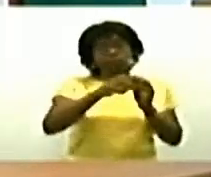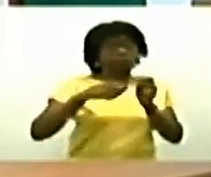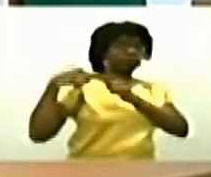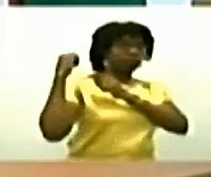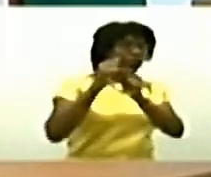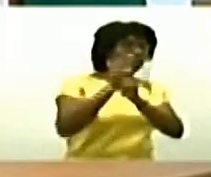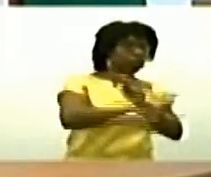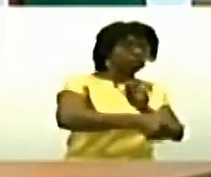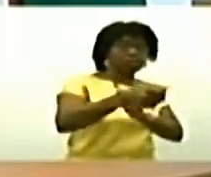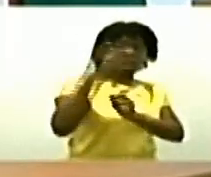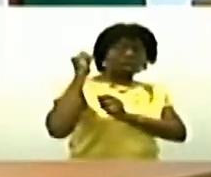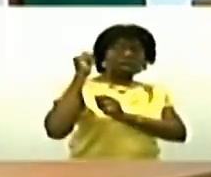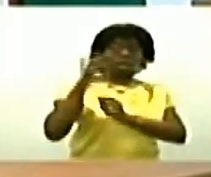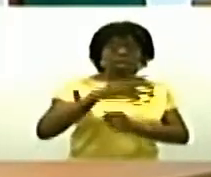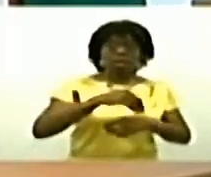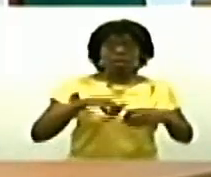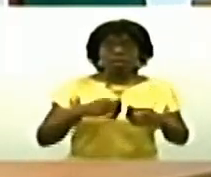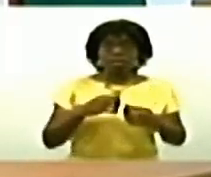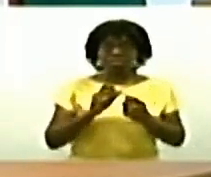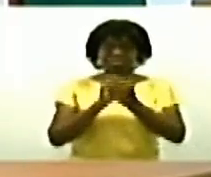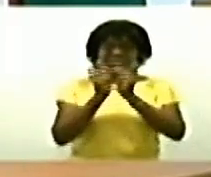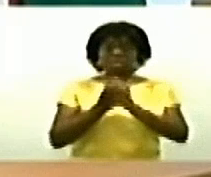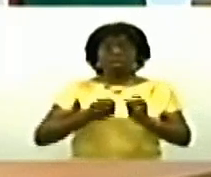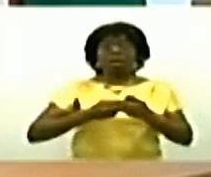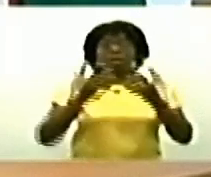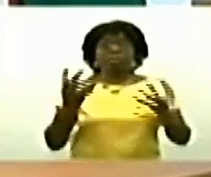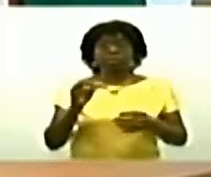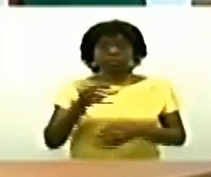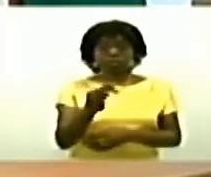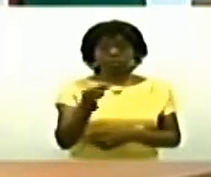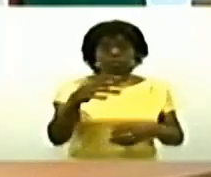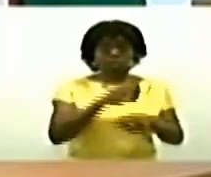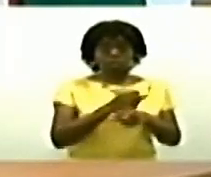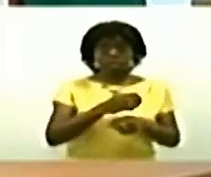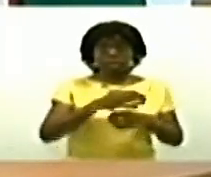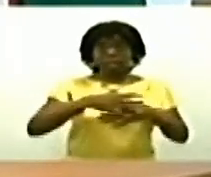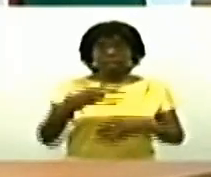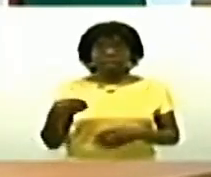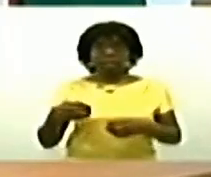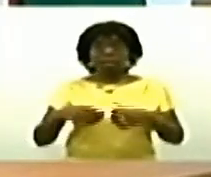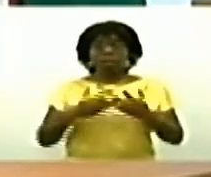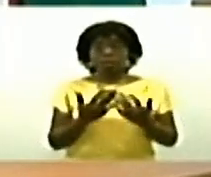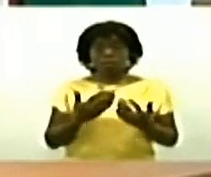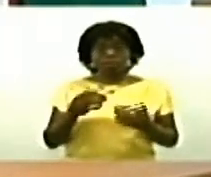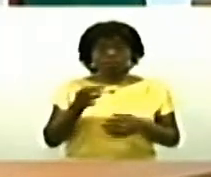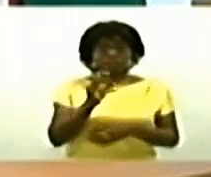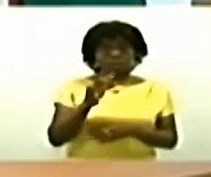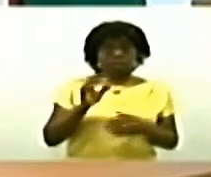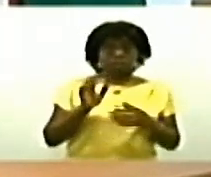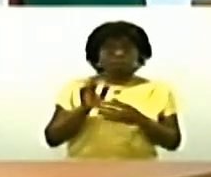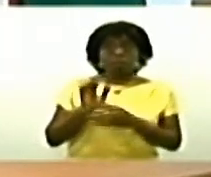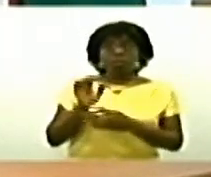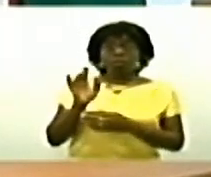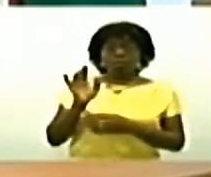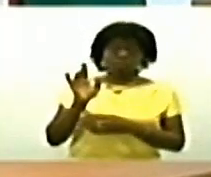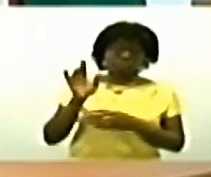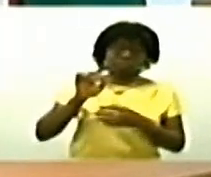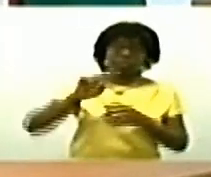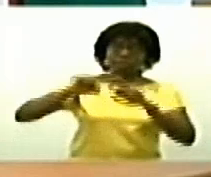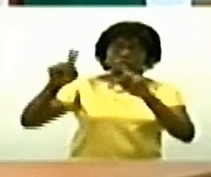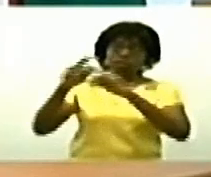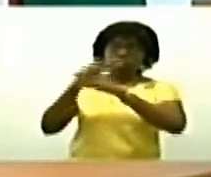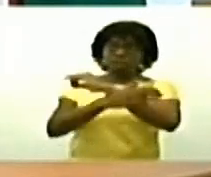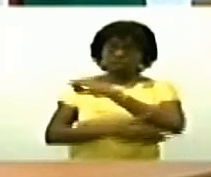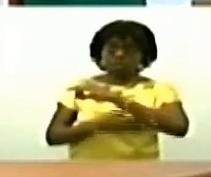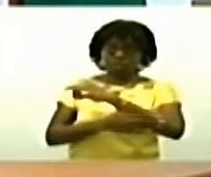caught. The market for fish overseas is a lucrative market. I think that we